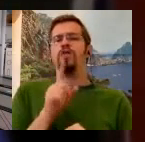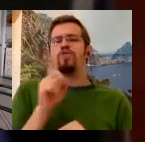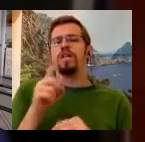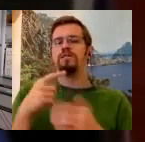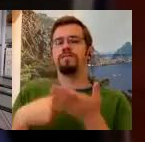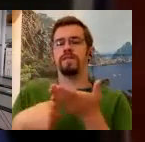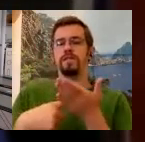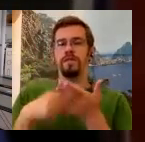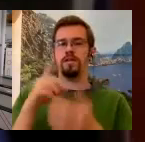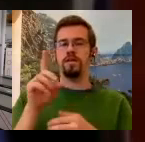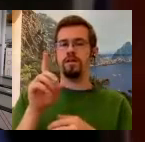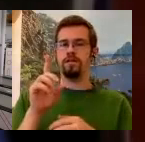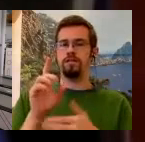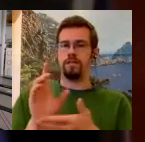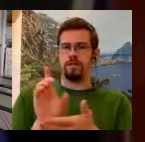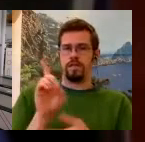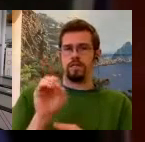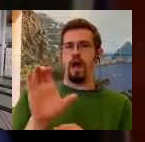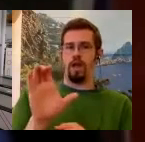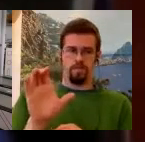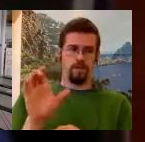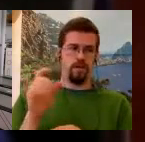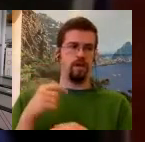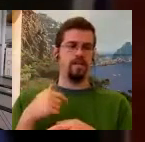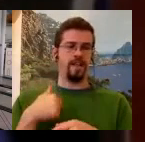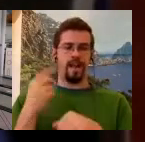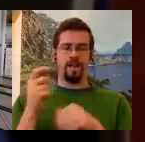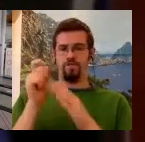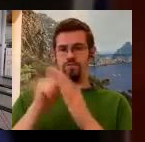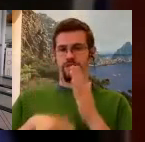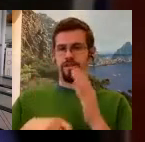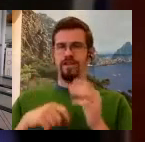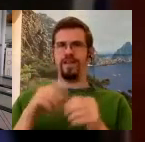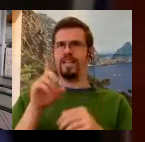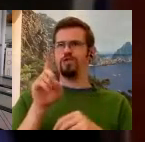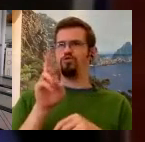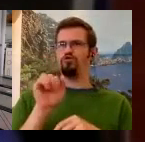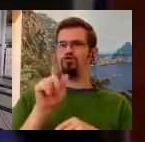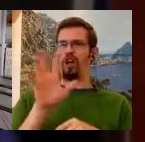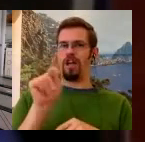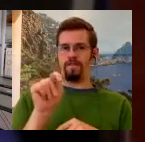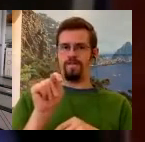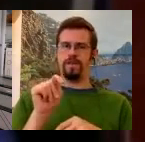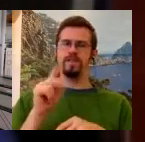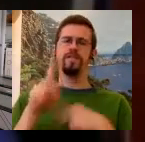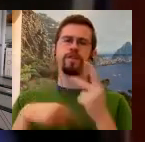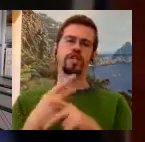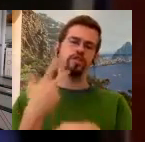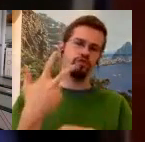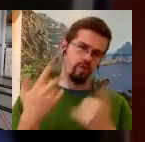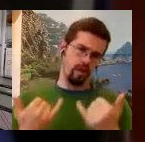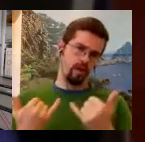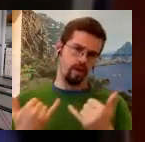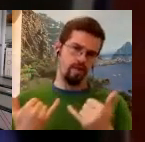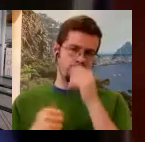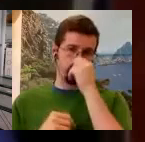called Draft Slevinski SignWriting Text, and we're on version 03 right now. I released it through